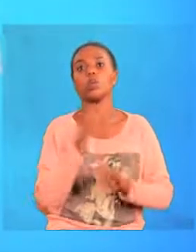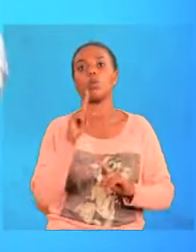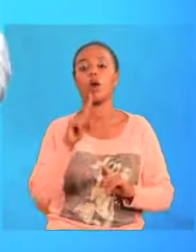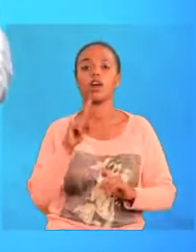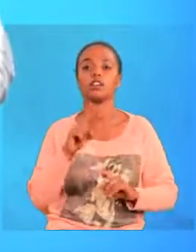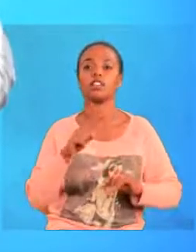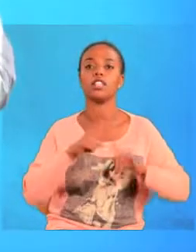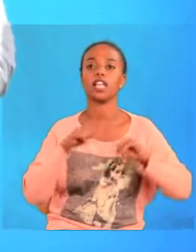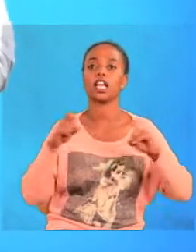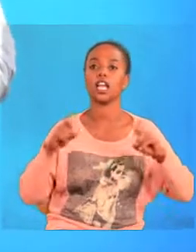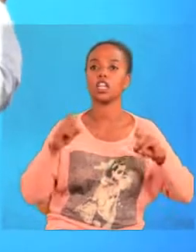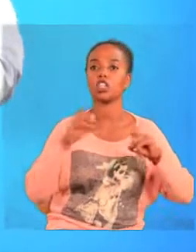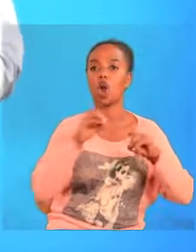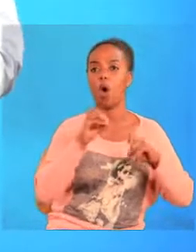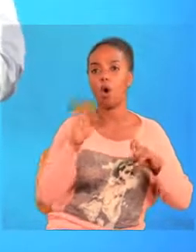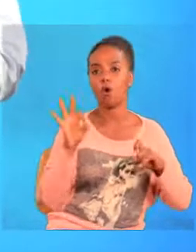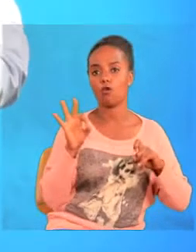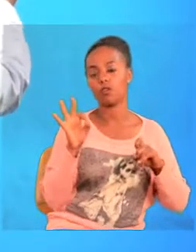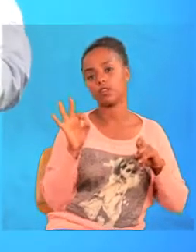negation of